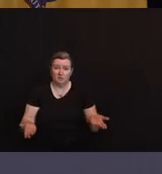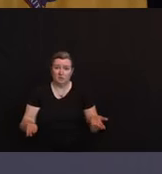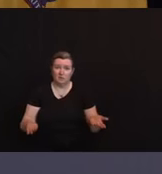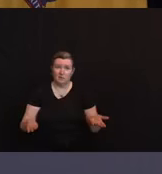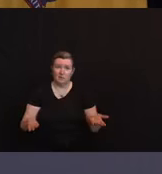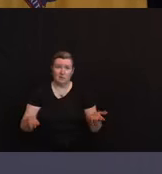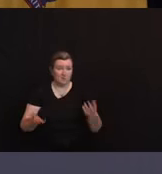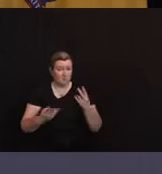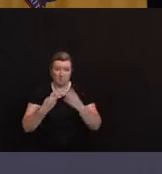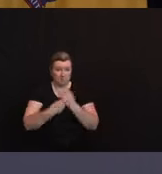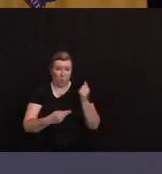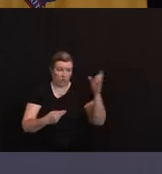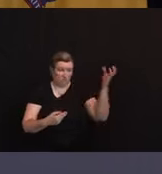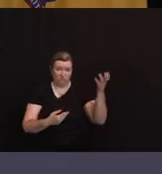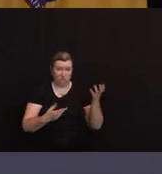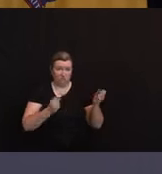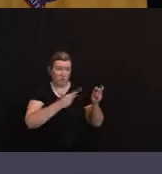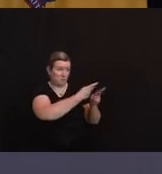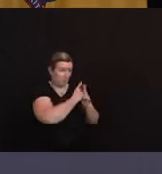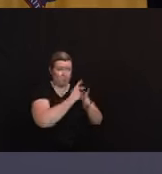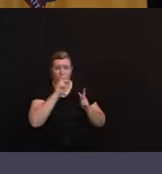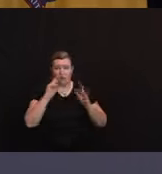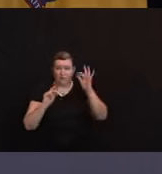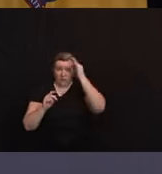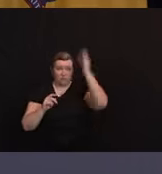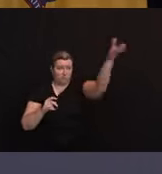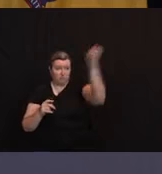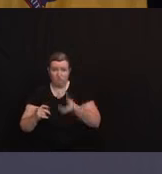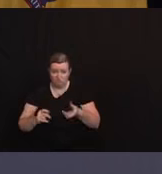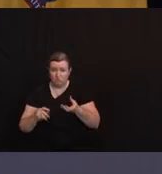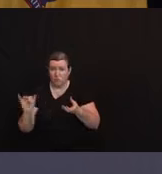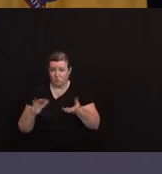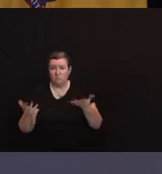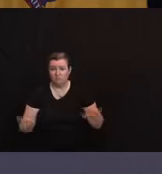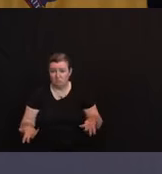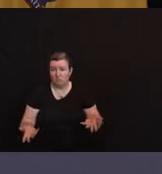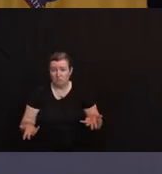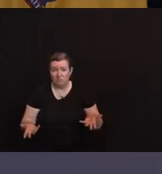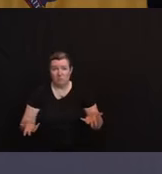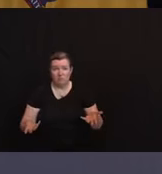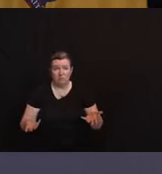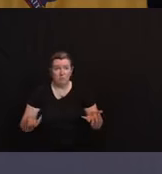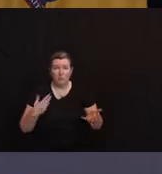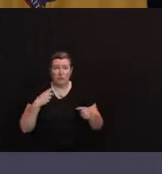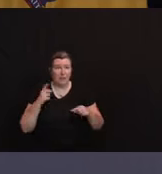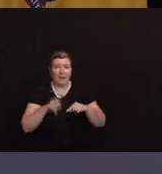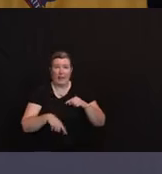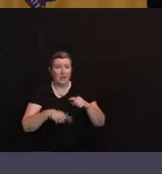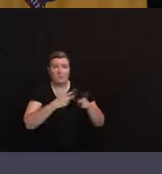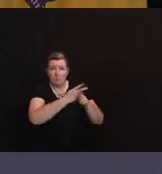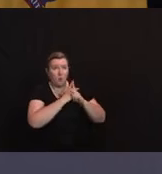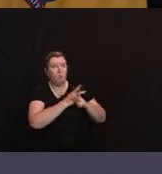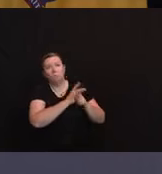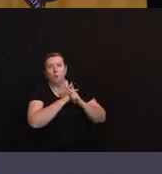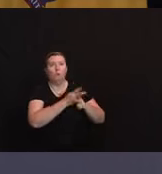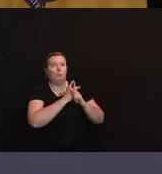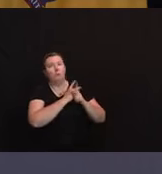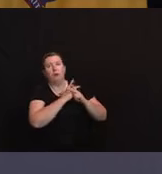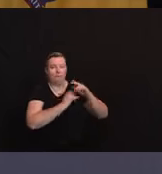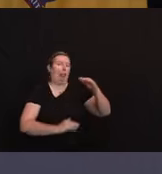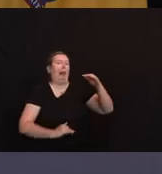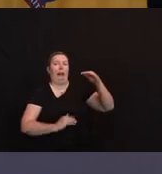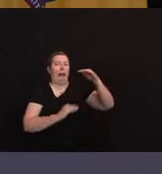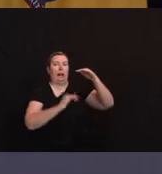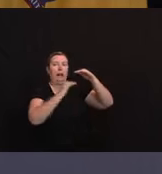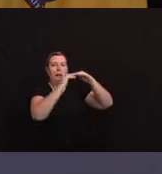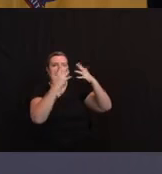it is not as though we are, that we don't have an unlimited ability to borrow. You have to service that borrowing. You got to pay